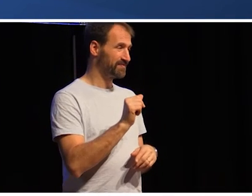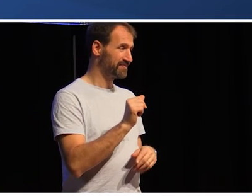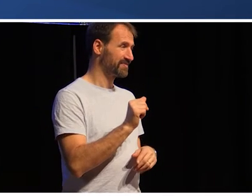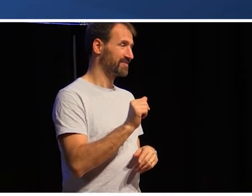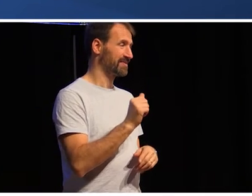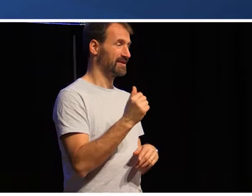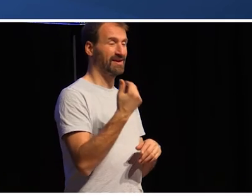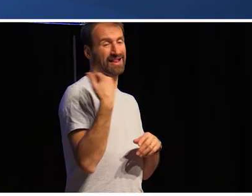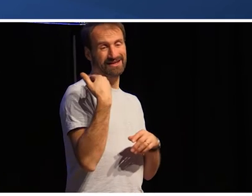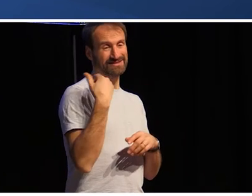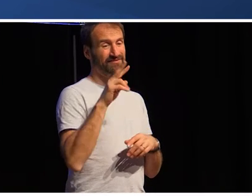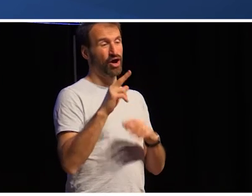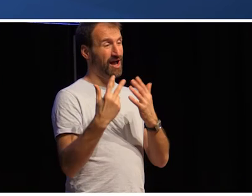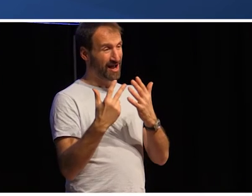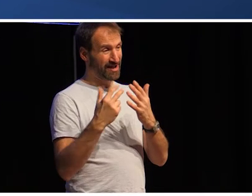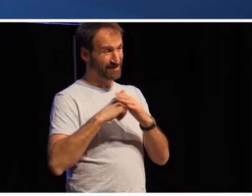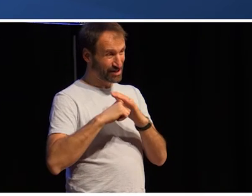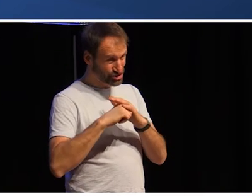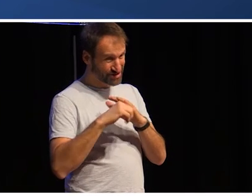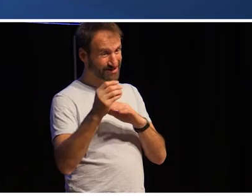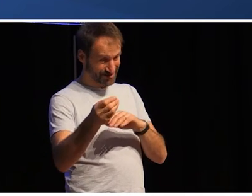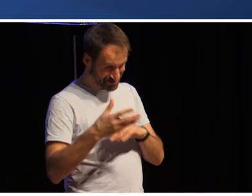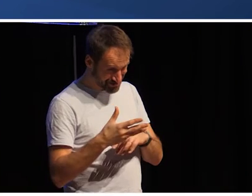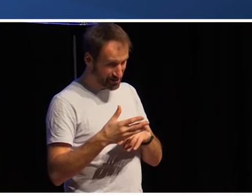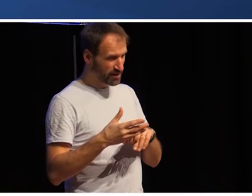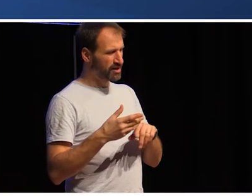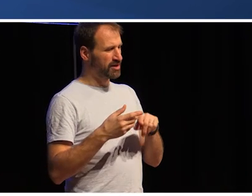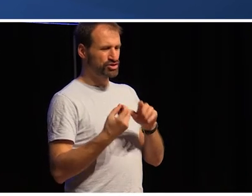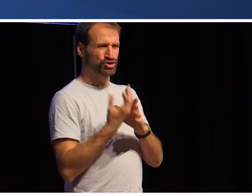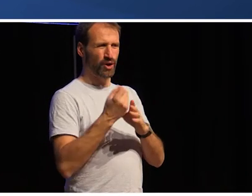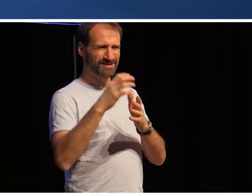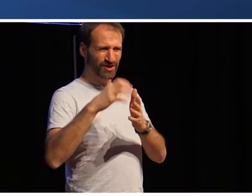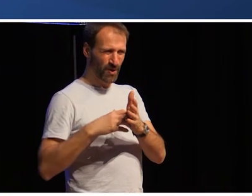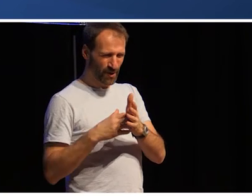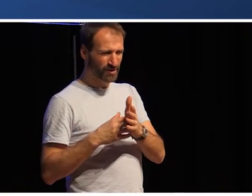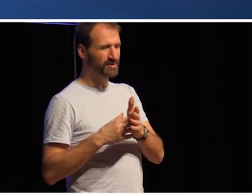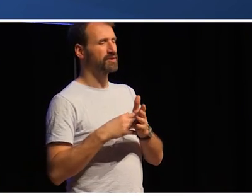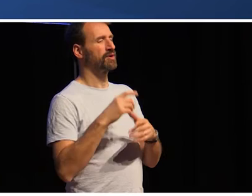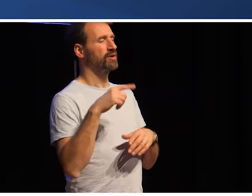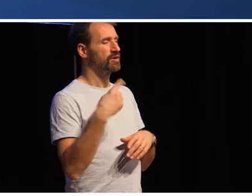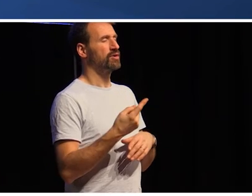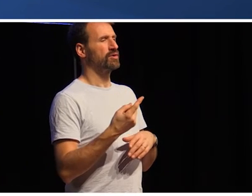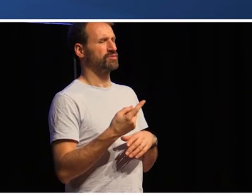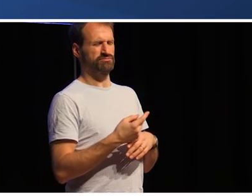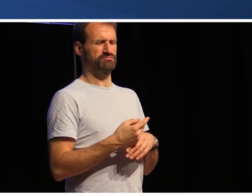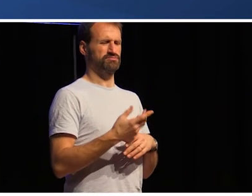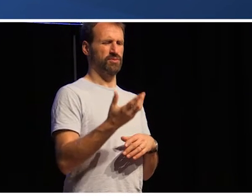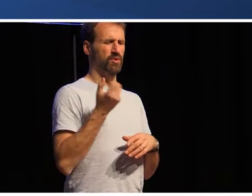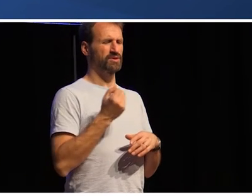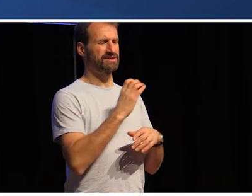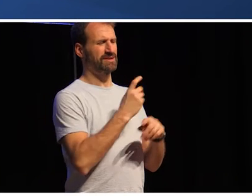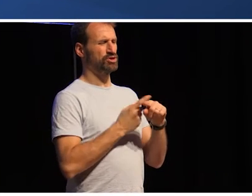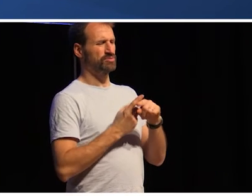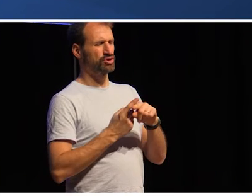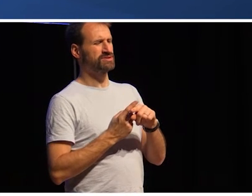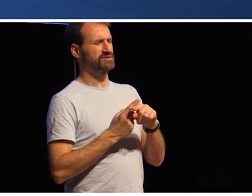latest V8 engine and build it, it will actually get its own C++ compiler from some Google repository and use it to